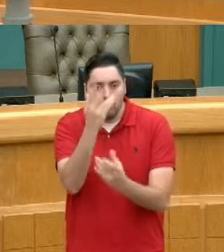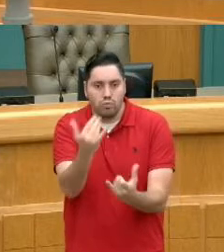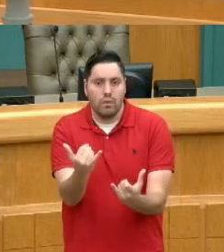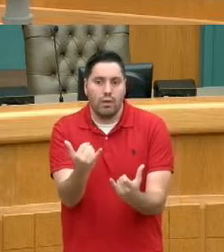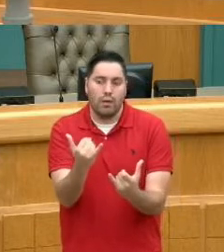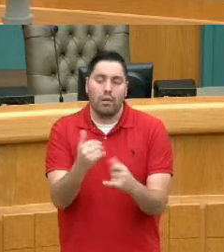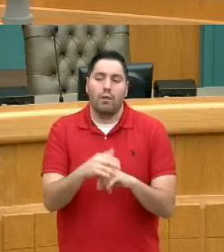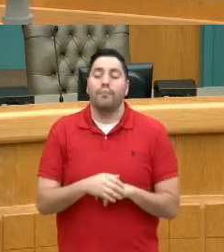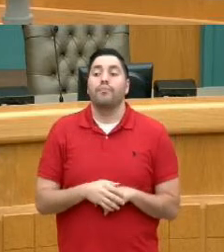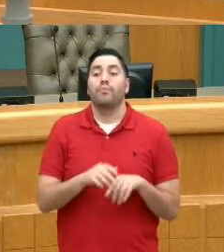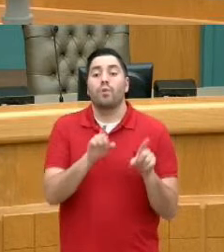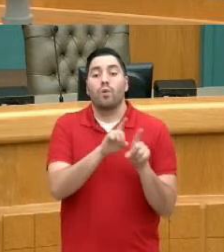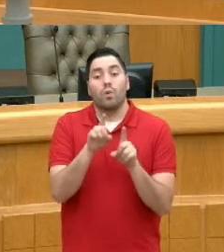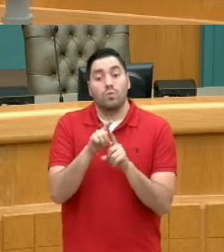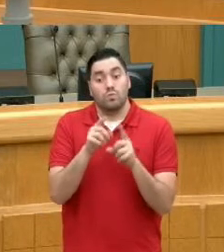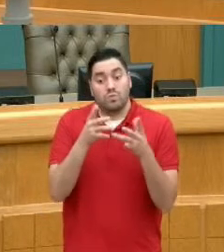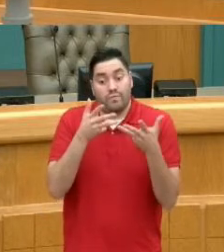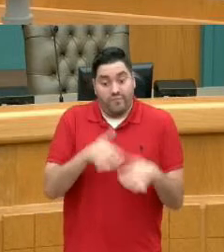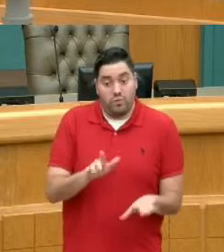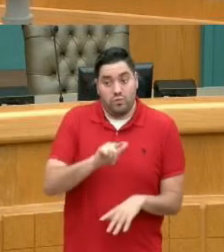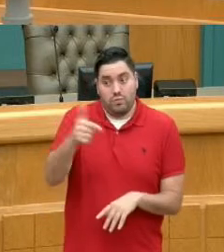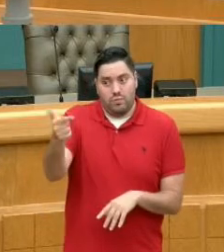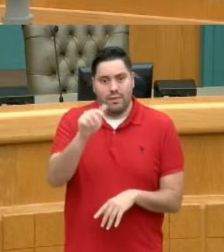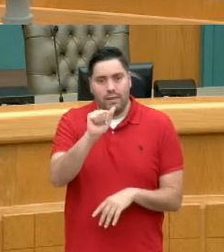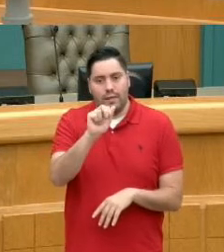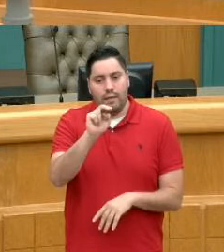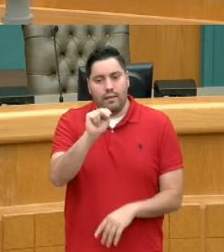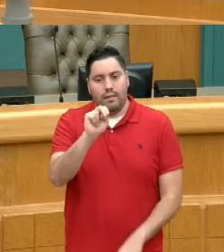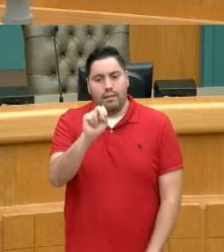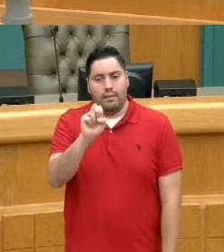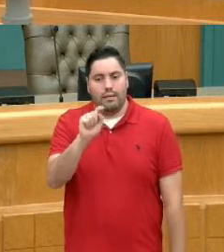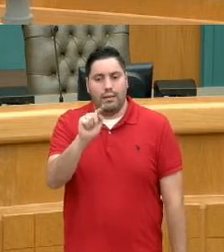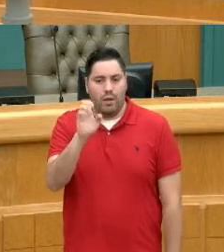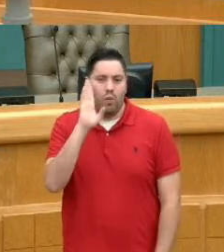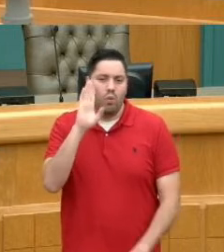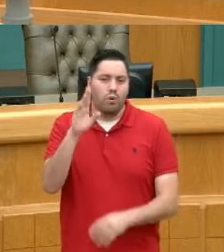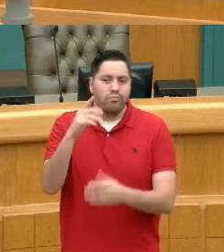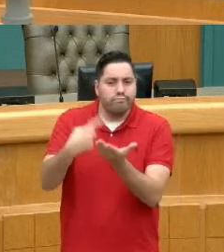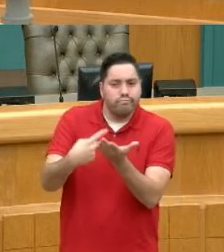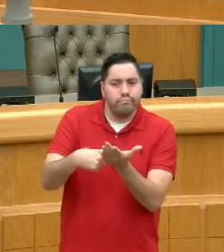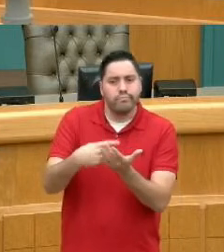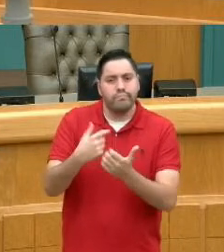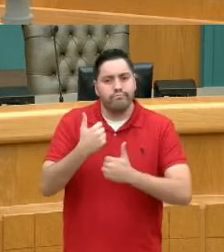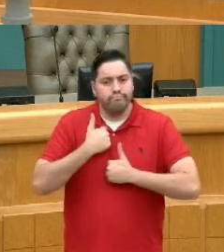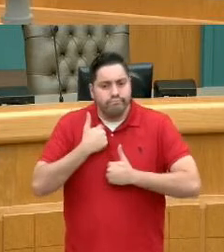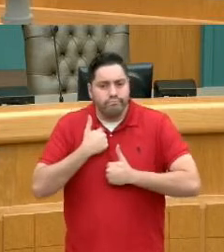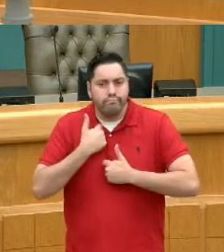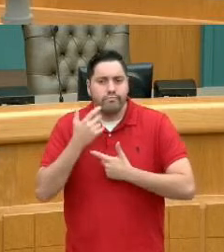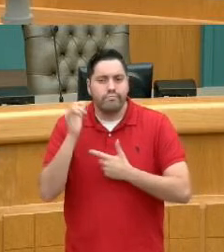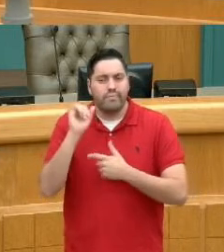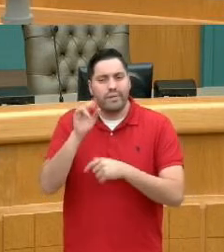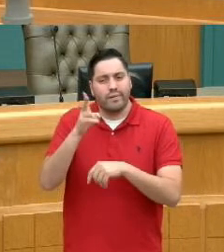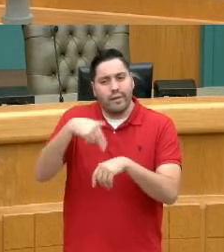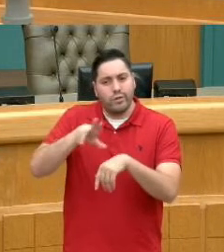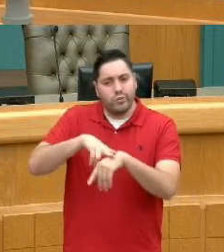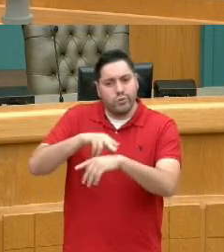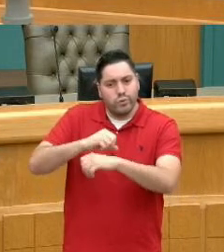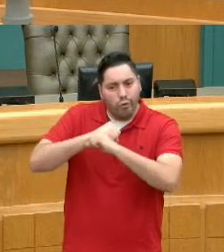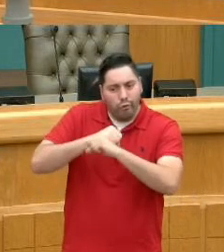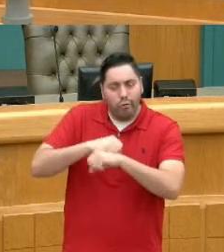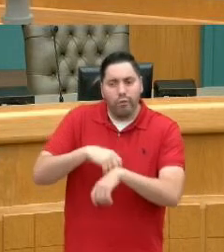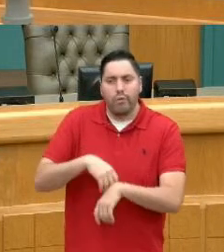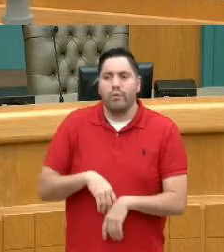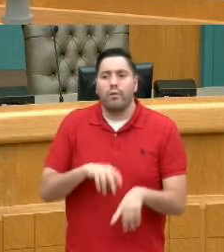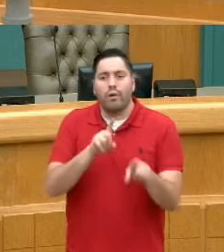then Annette Rodriguez will talk about some of the military testing that's going on, the National Guard testing, as well as an update on some of the